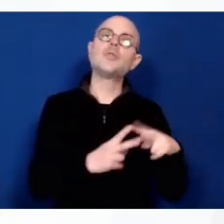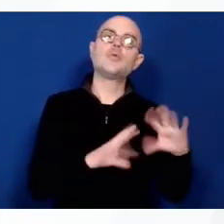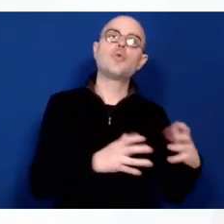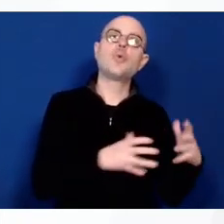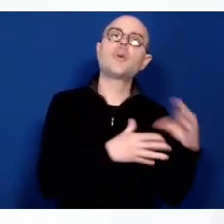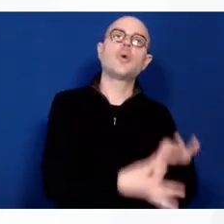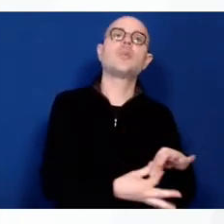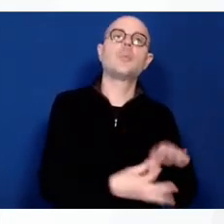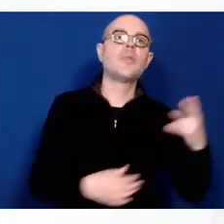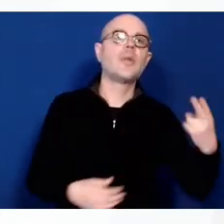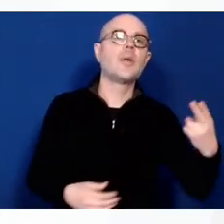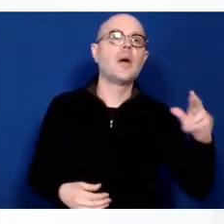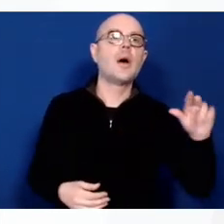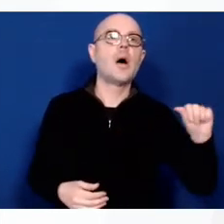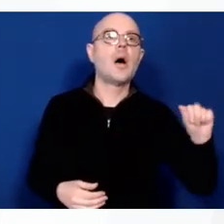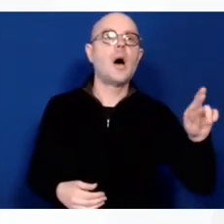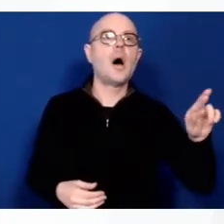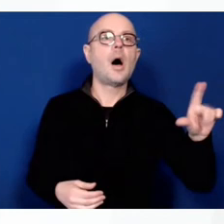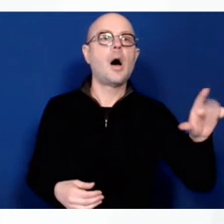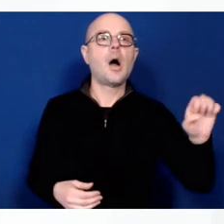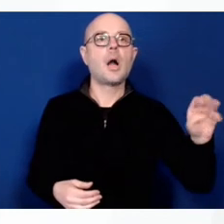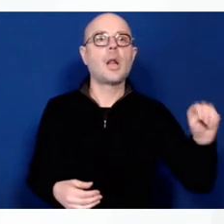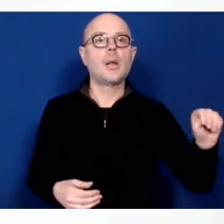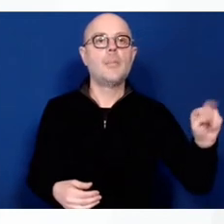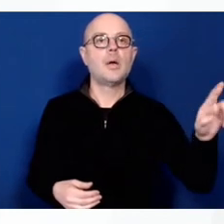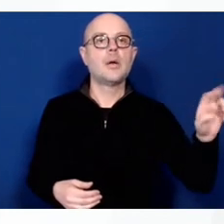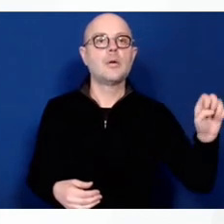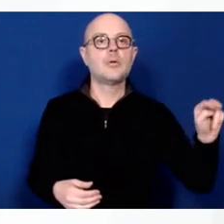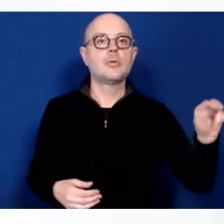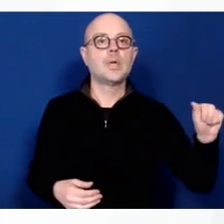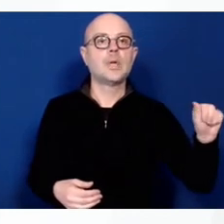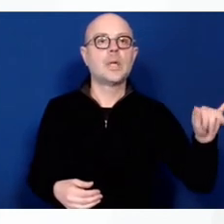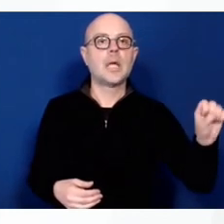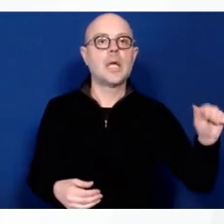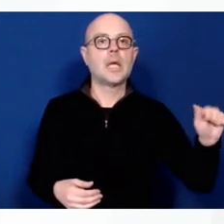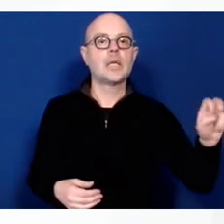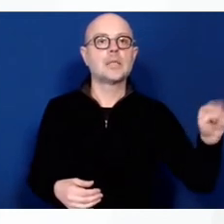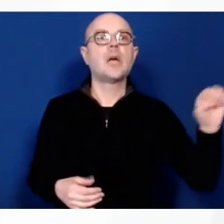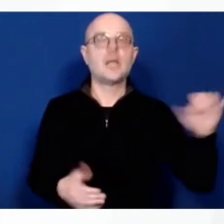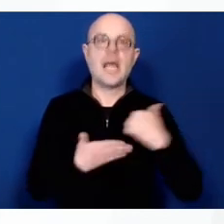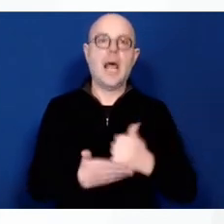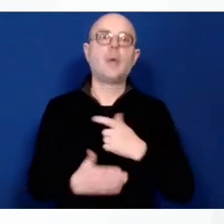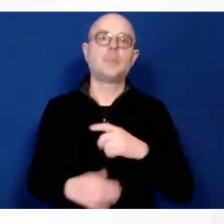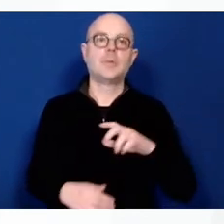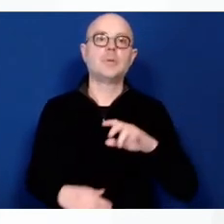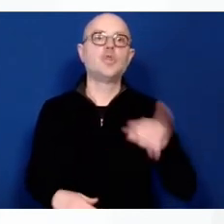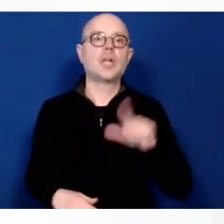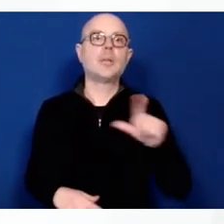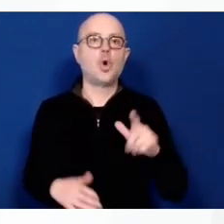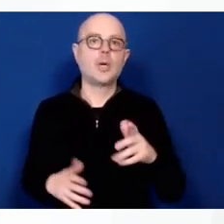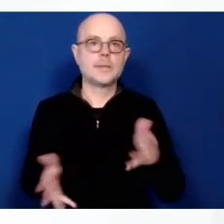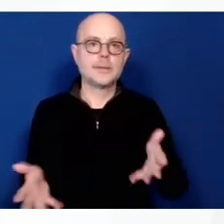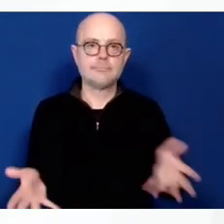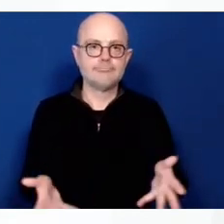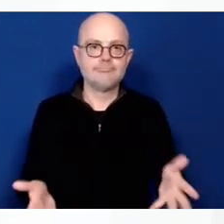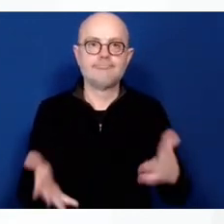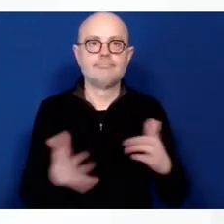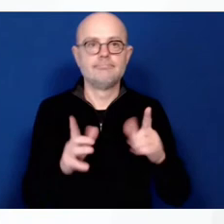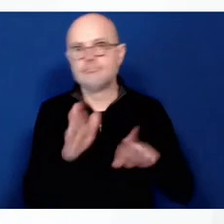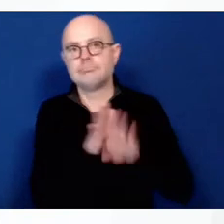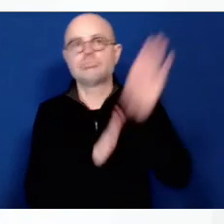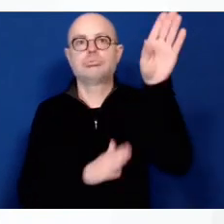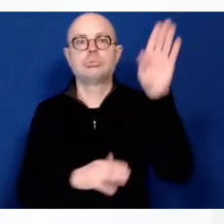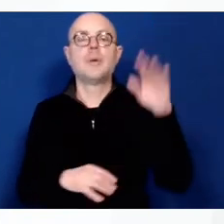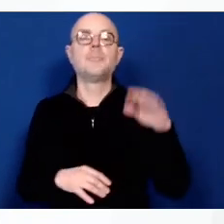there. Because of those Harlem connections and his frequent depictions of Black subjects, he was consistently characterized